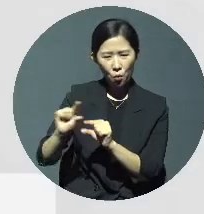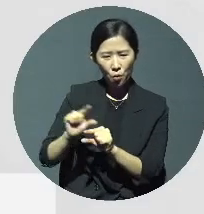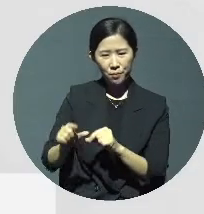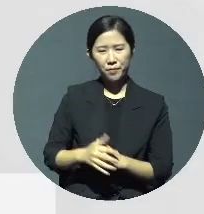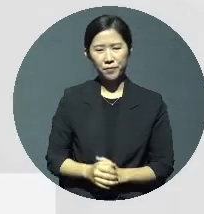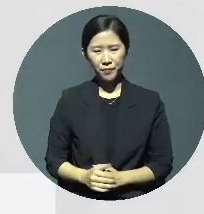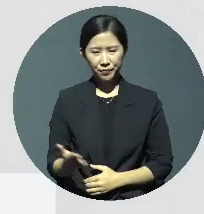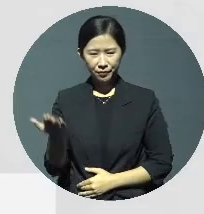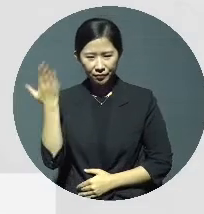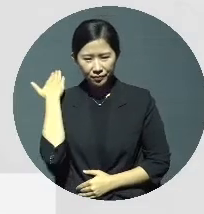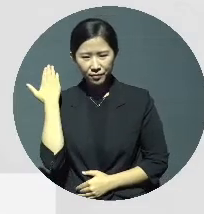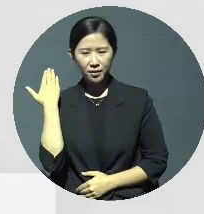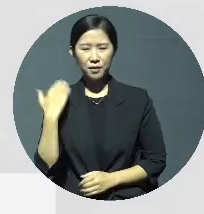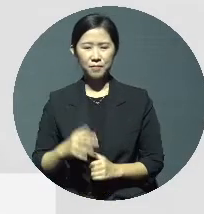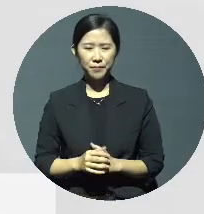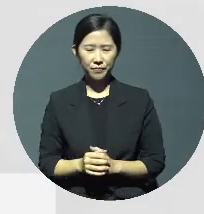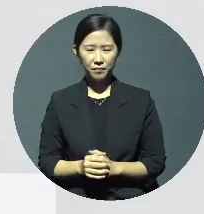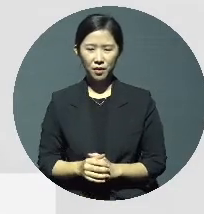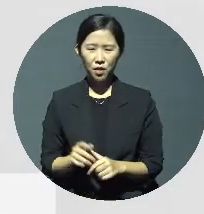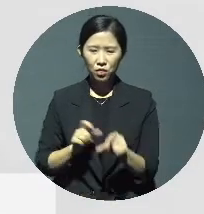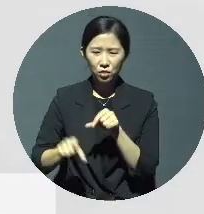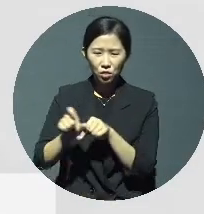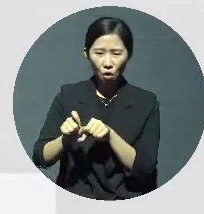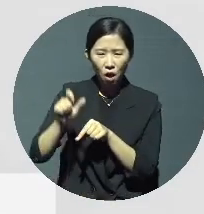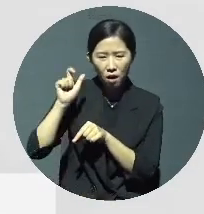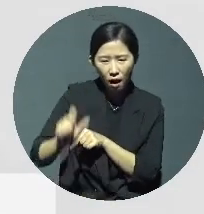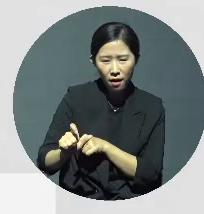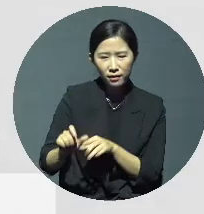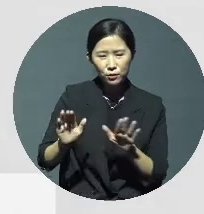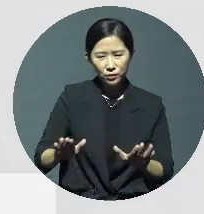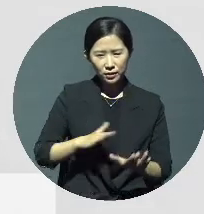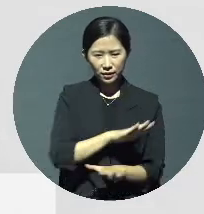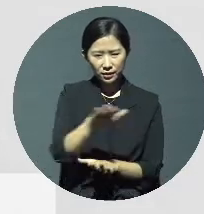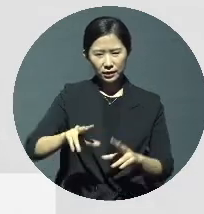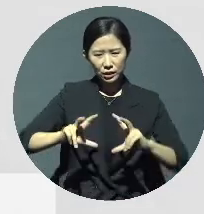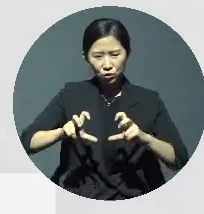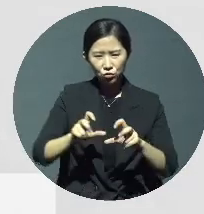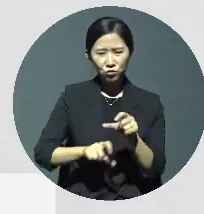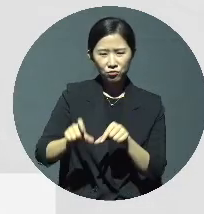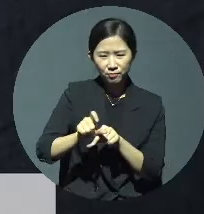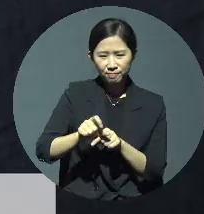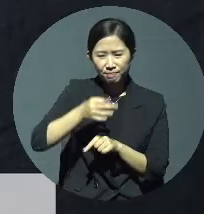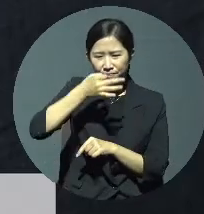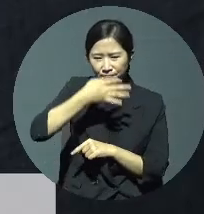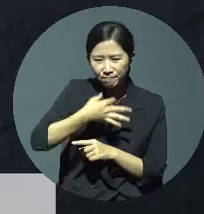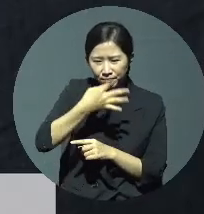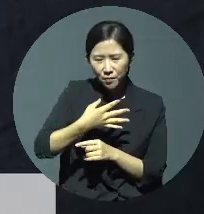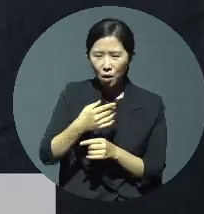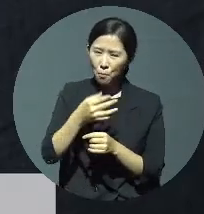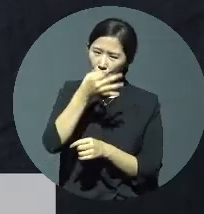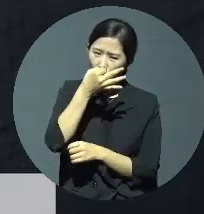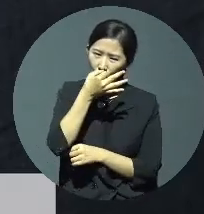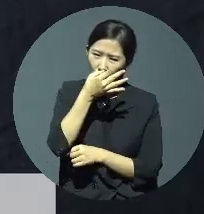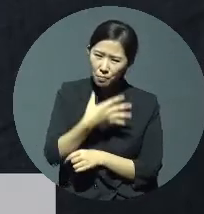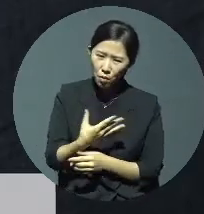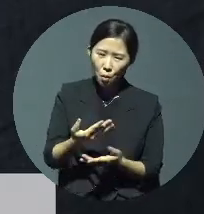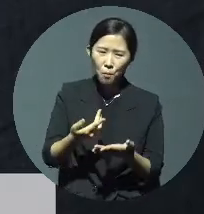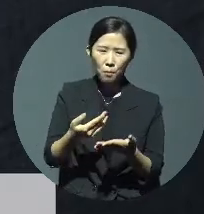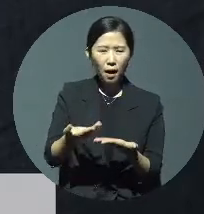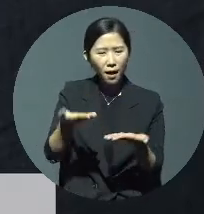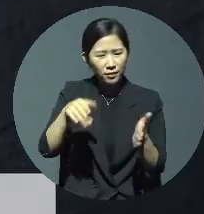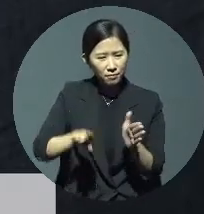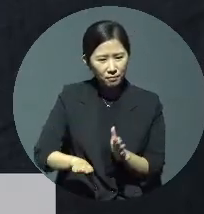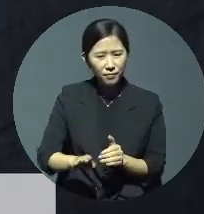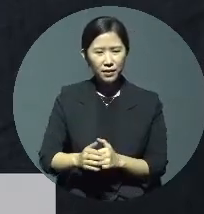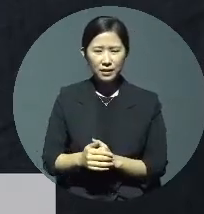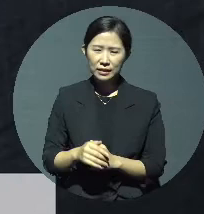because right now it might be forced on us that we can't fly to lots of places, so therefore it seems like we're